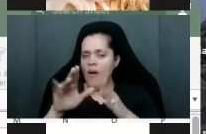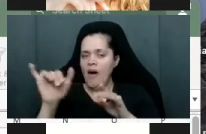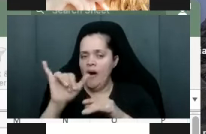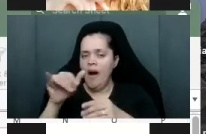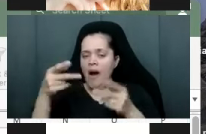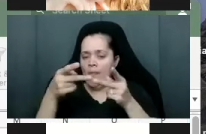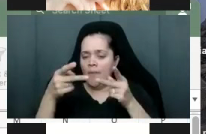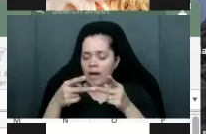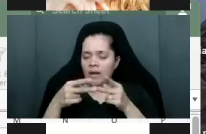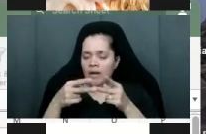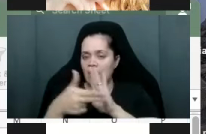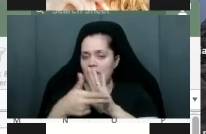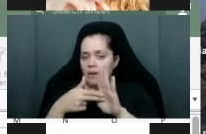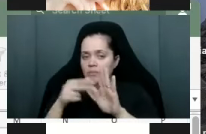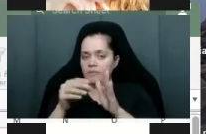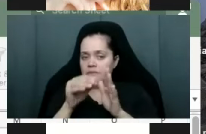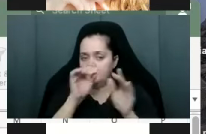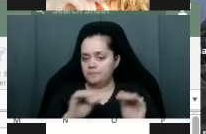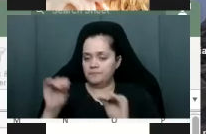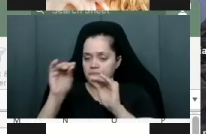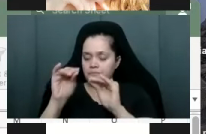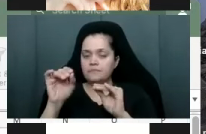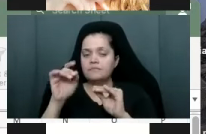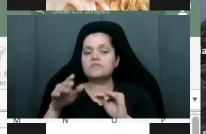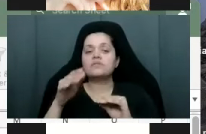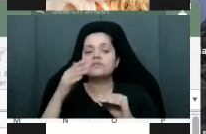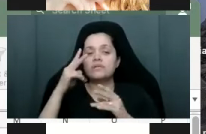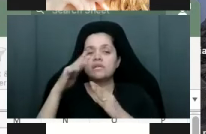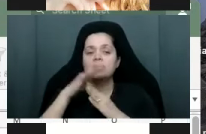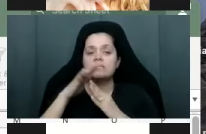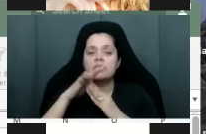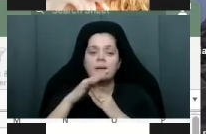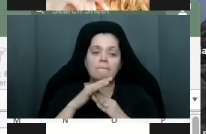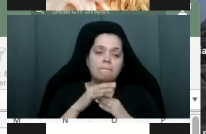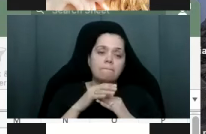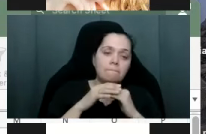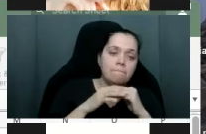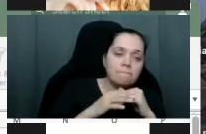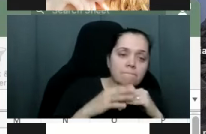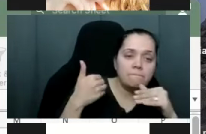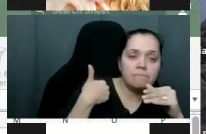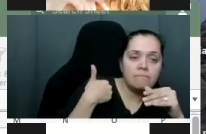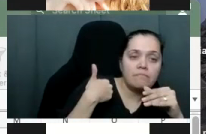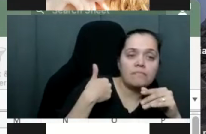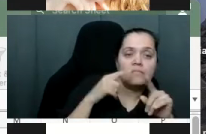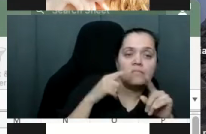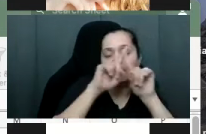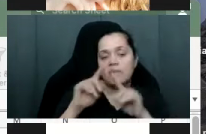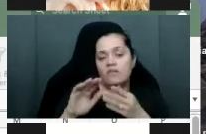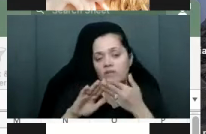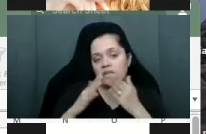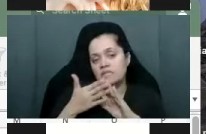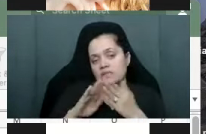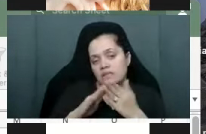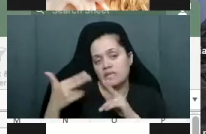the labels. So you see at the top here, we have different cities